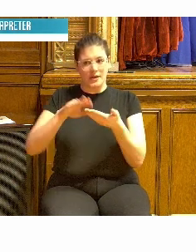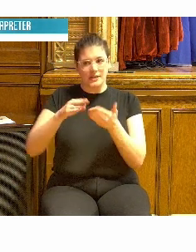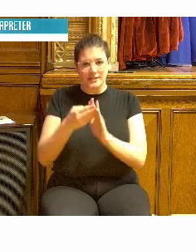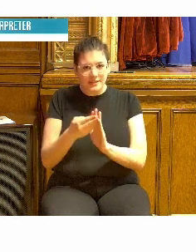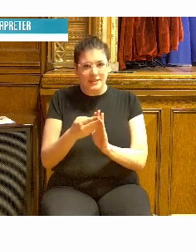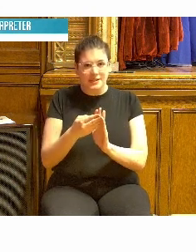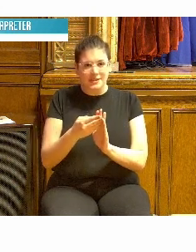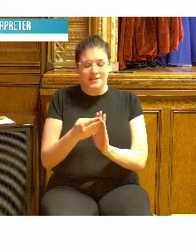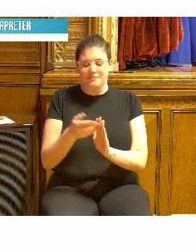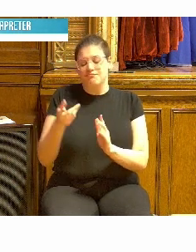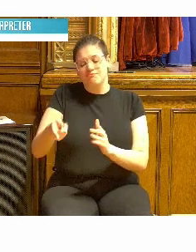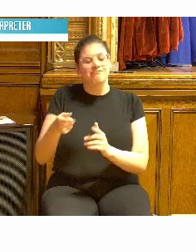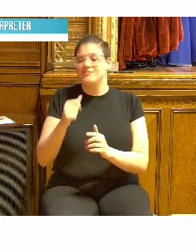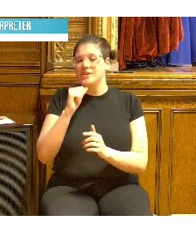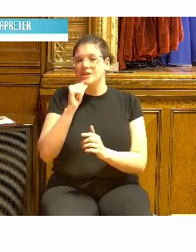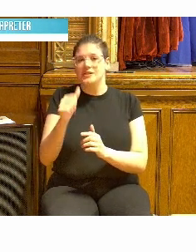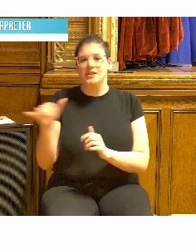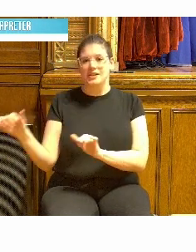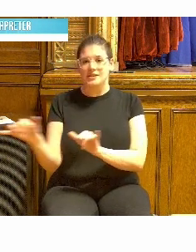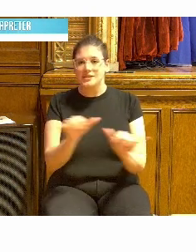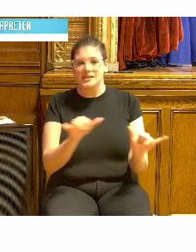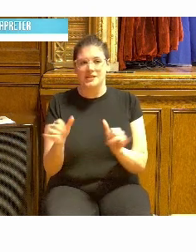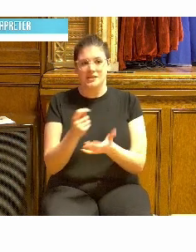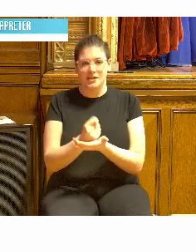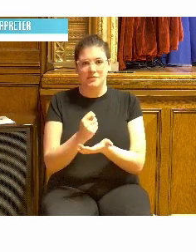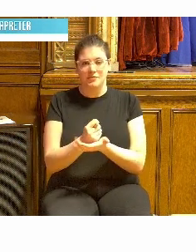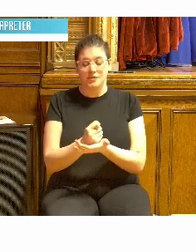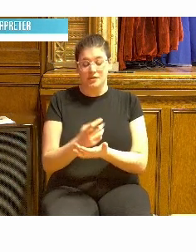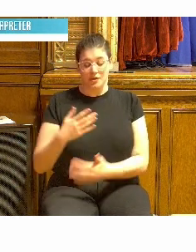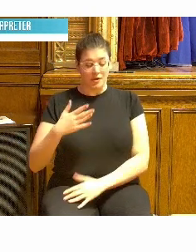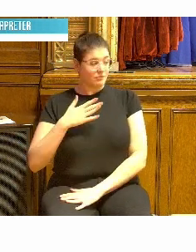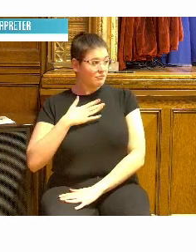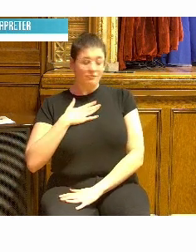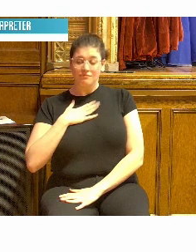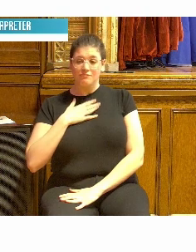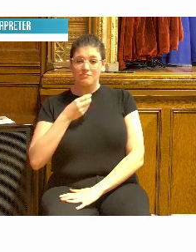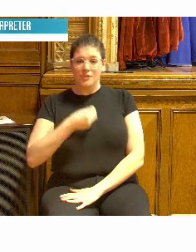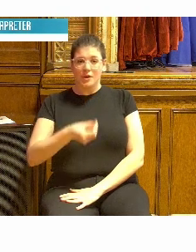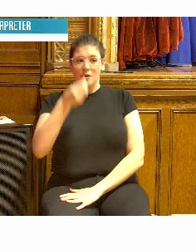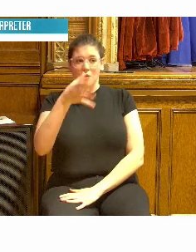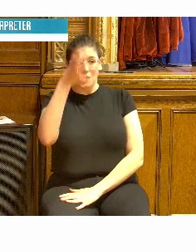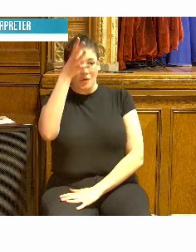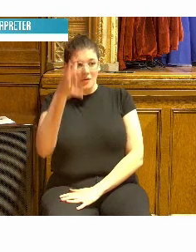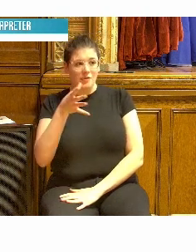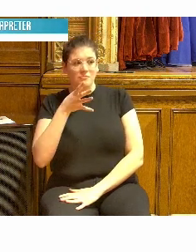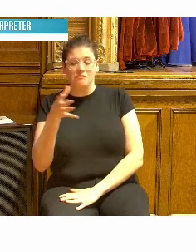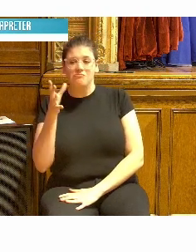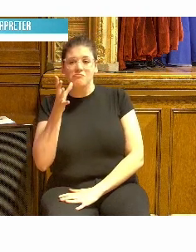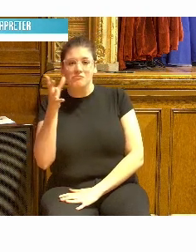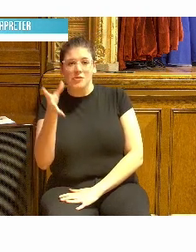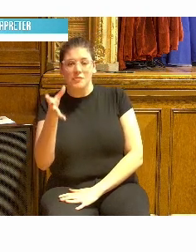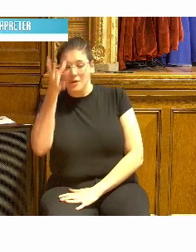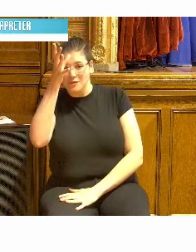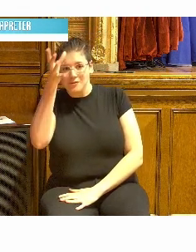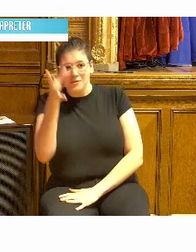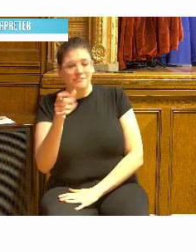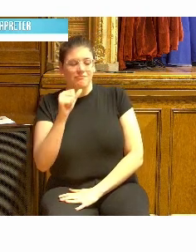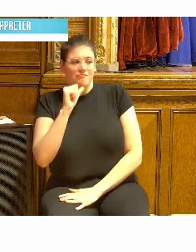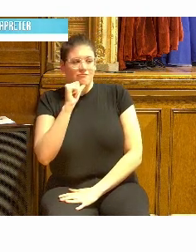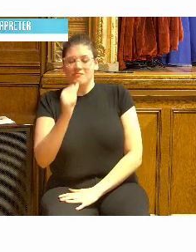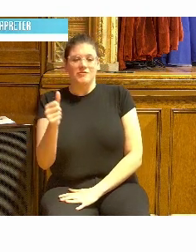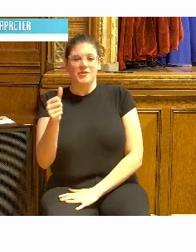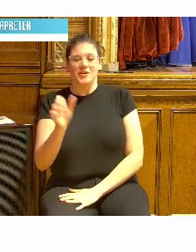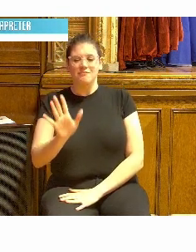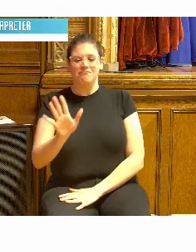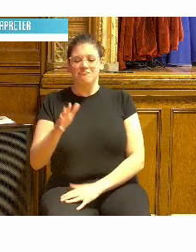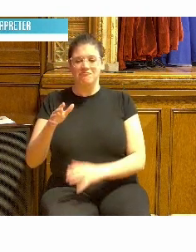White people, like my grandparents, they didn't get their neighborhoods knocked down. Instead, they were given government subsidies to move to the suburbs. This not only